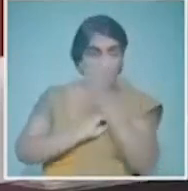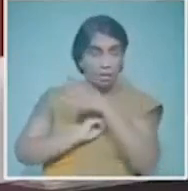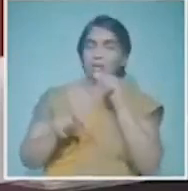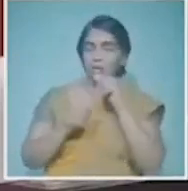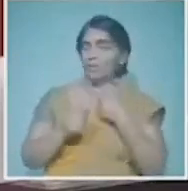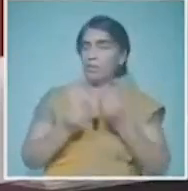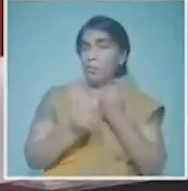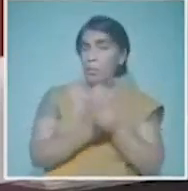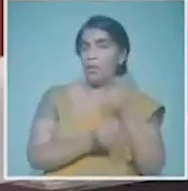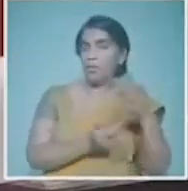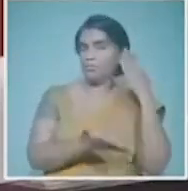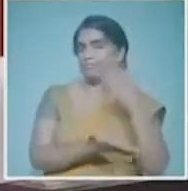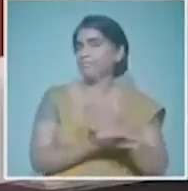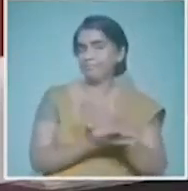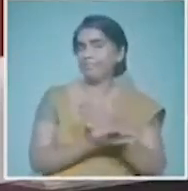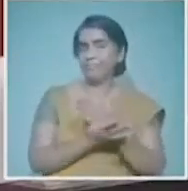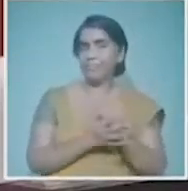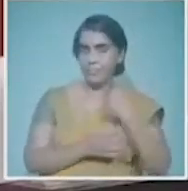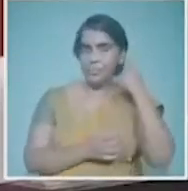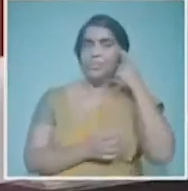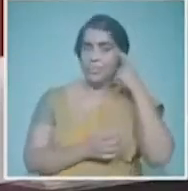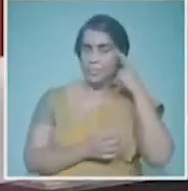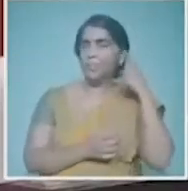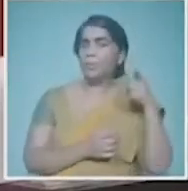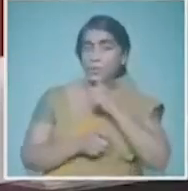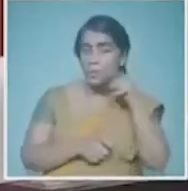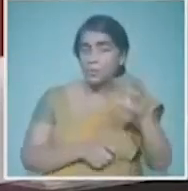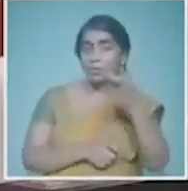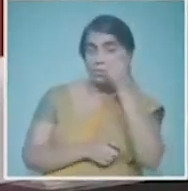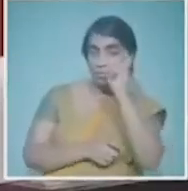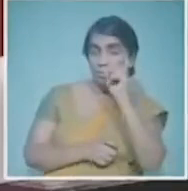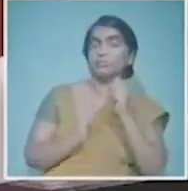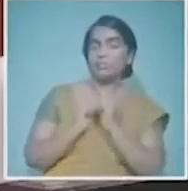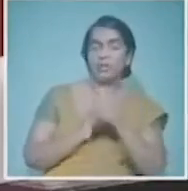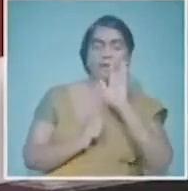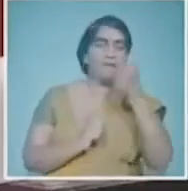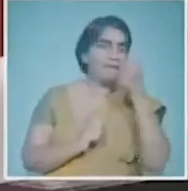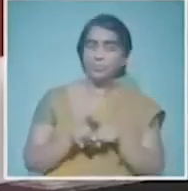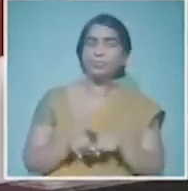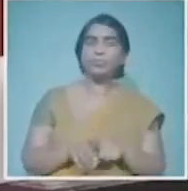bring it within court, the better it is for a fair proceeding.